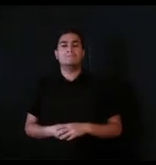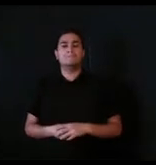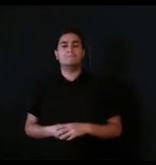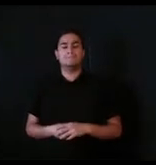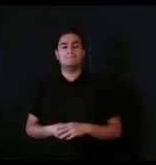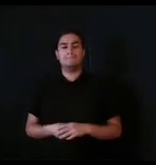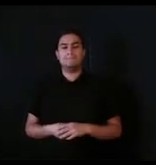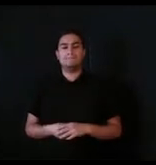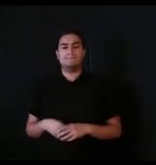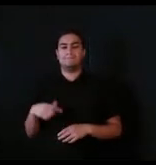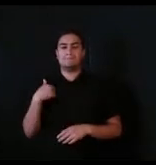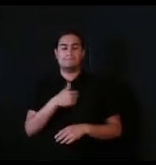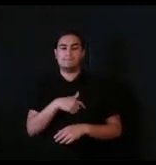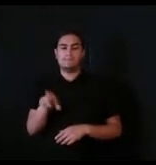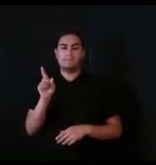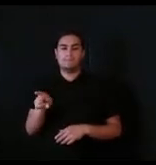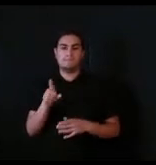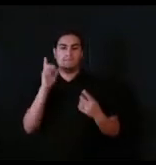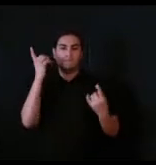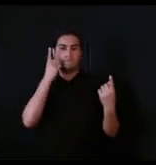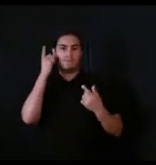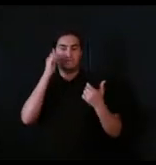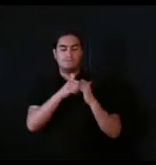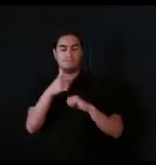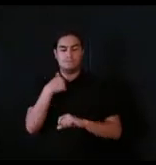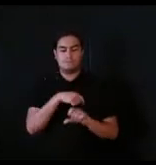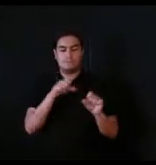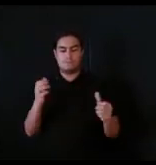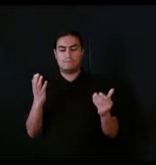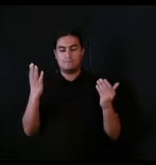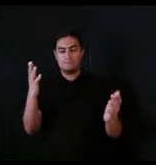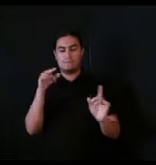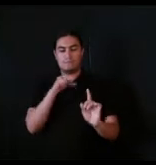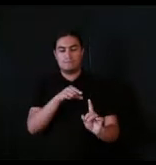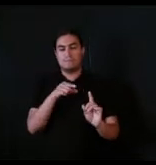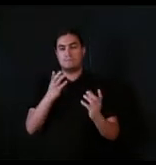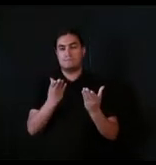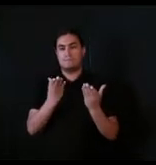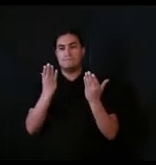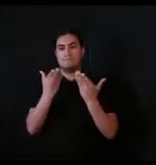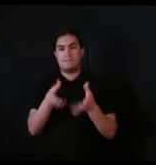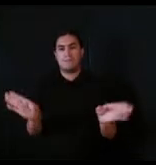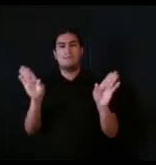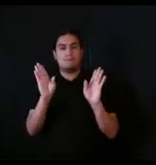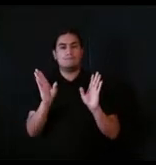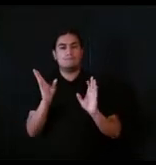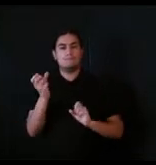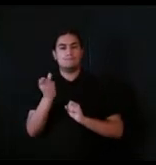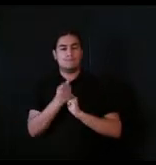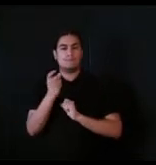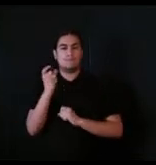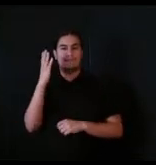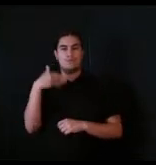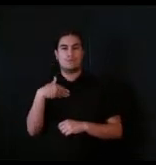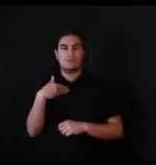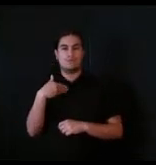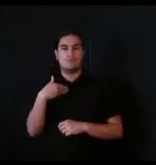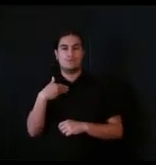we should consider how we can provide significant public subsidies upfront